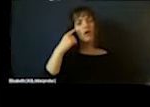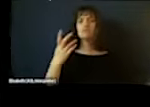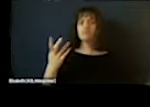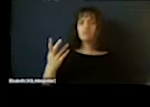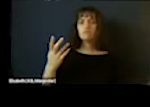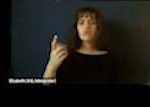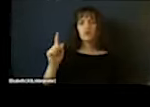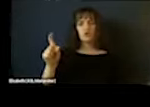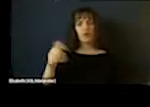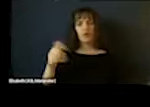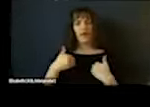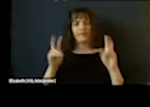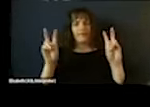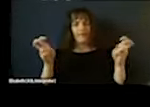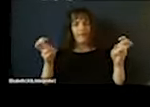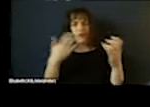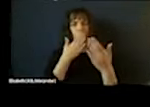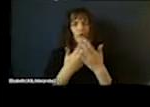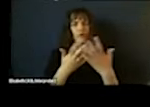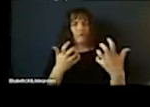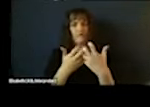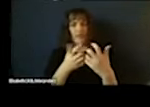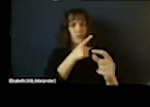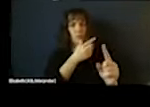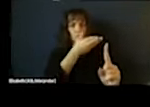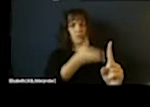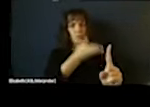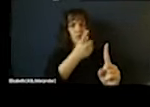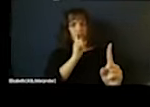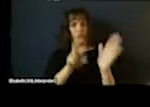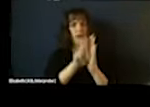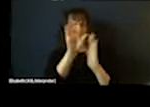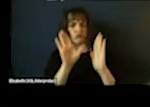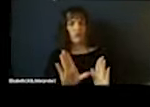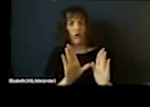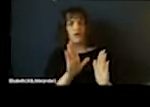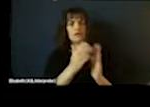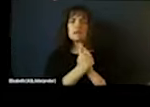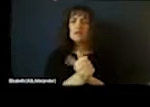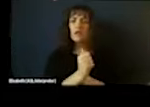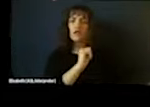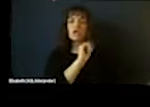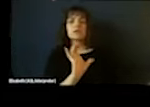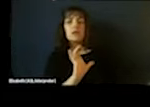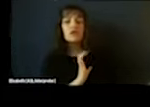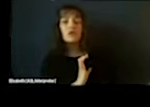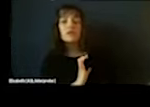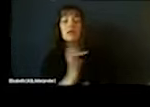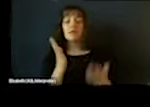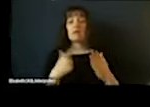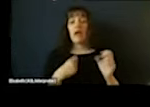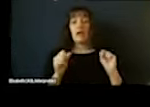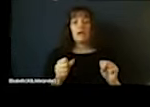an astronaut. Some part of the skills and characteristic, maybe I can do my best to make it as